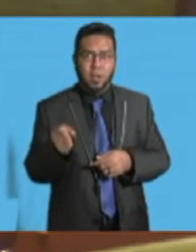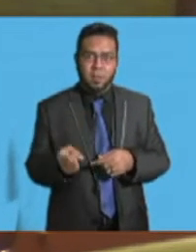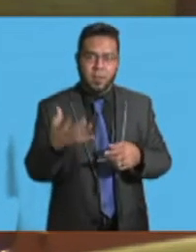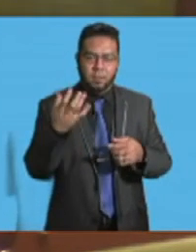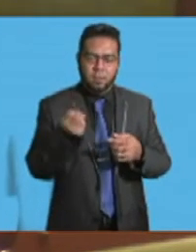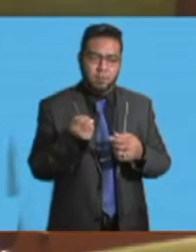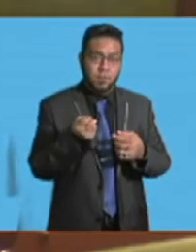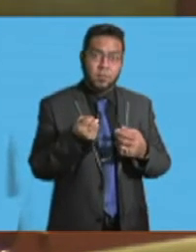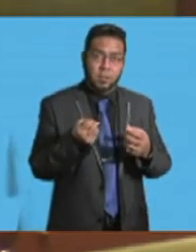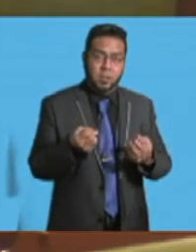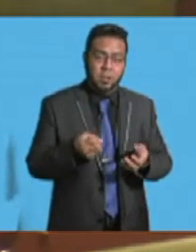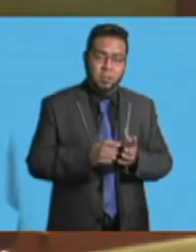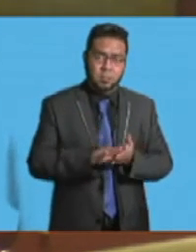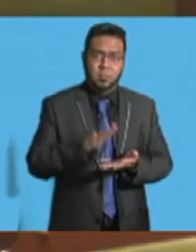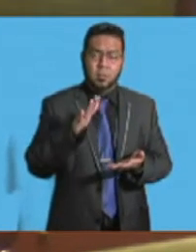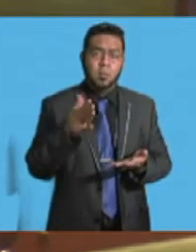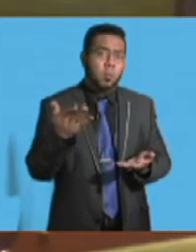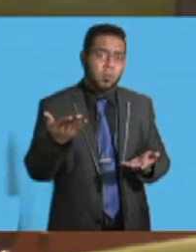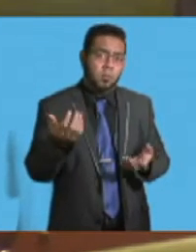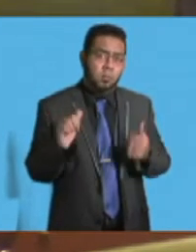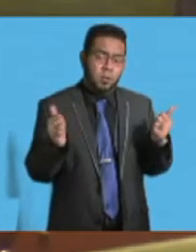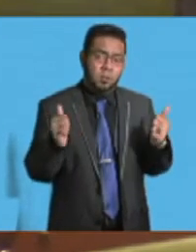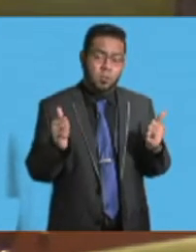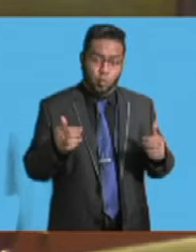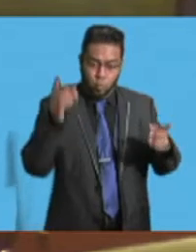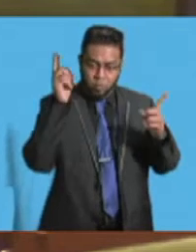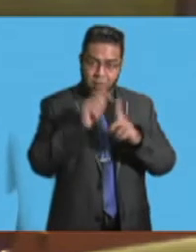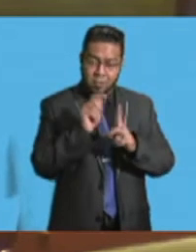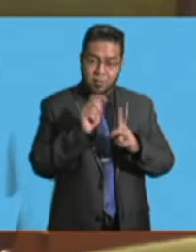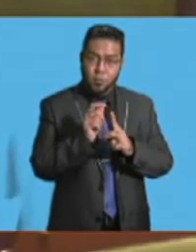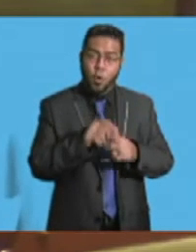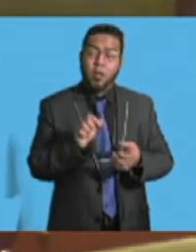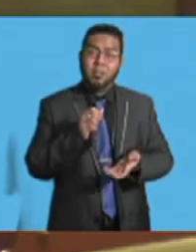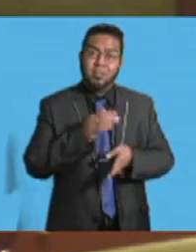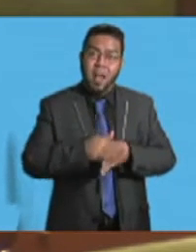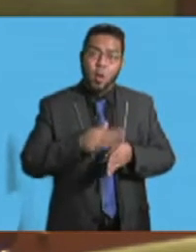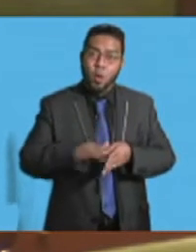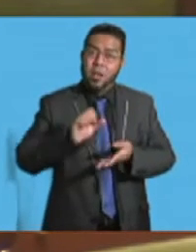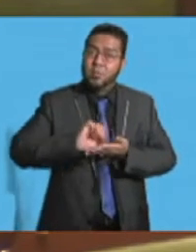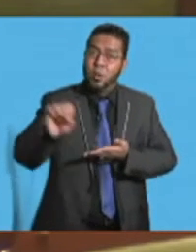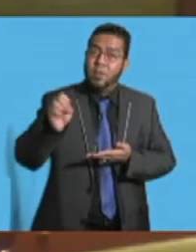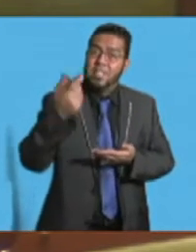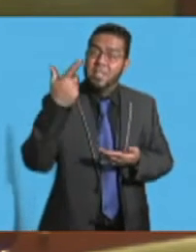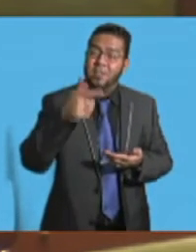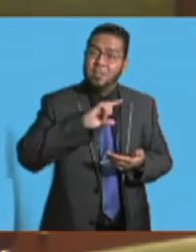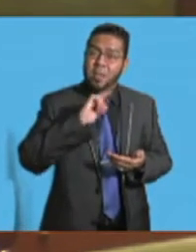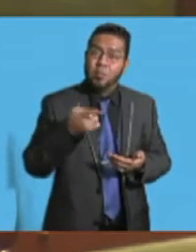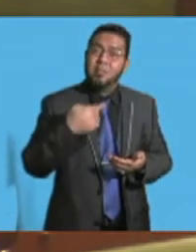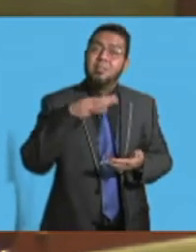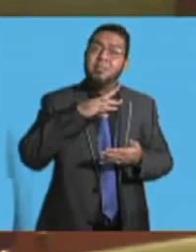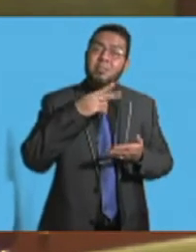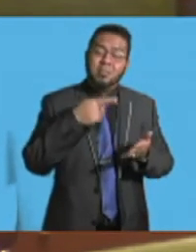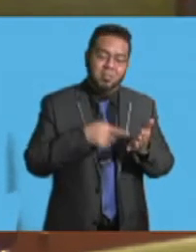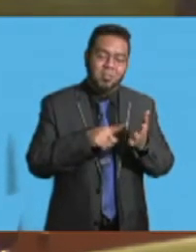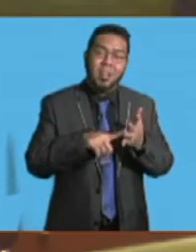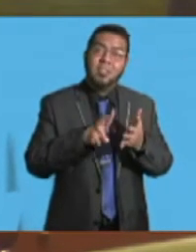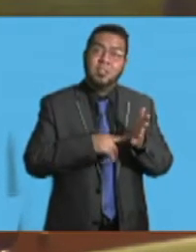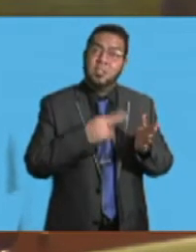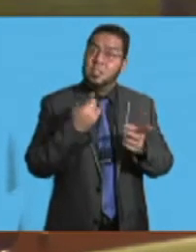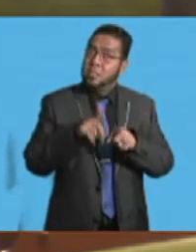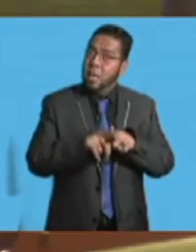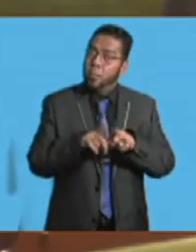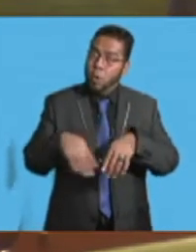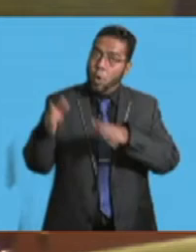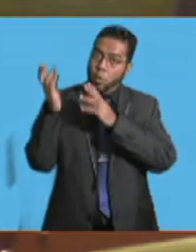Plan 2018-2022, which targets to increase Dalo exports to around 7,000 tons annually. Coconut, Madam Speaker,